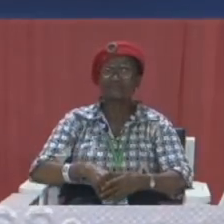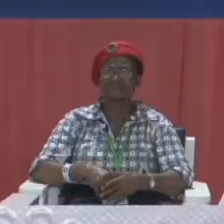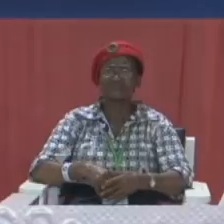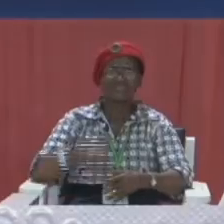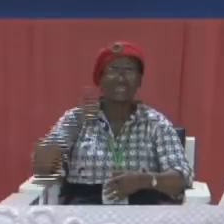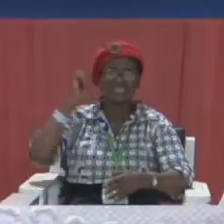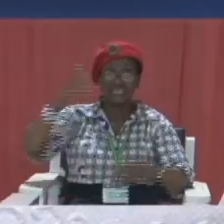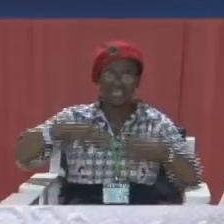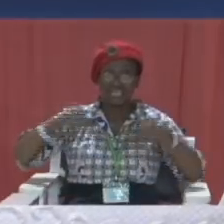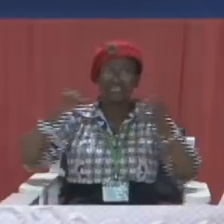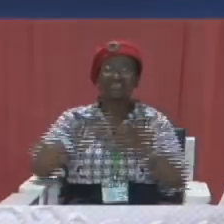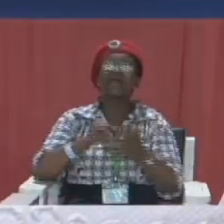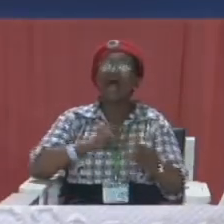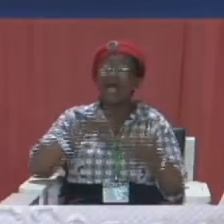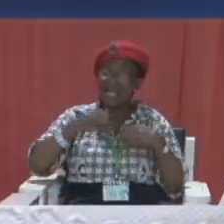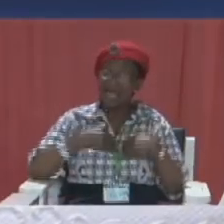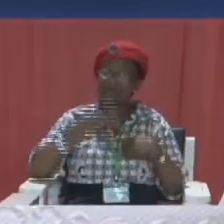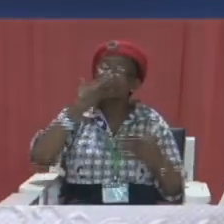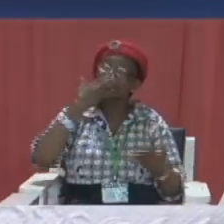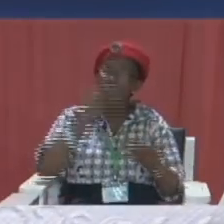Very soon.